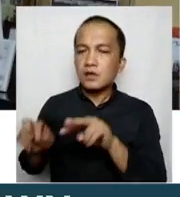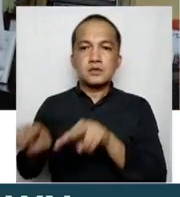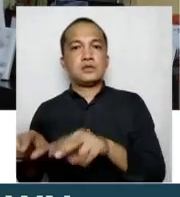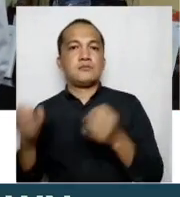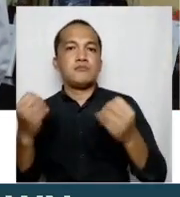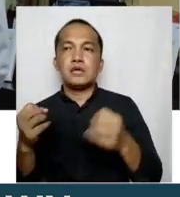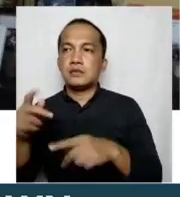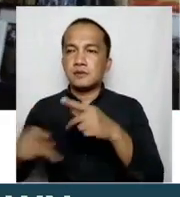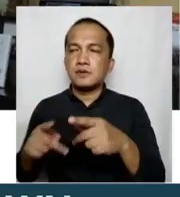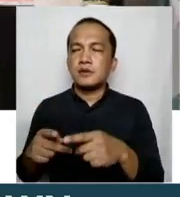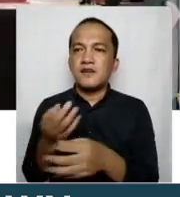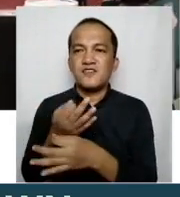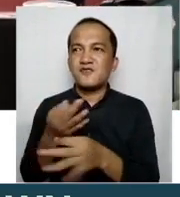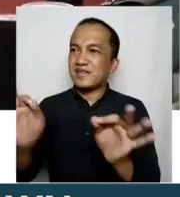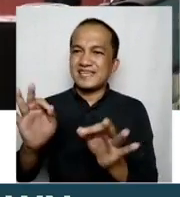were freelancers.